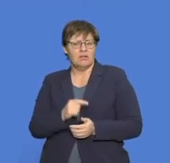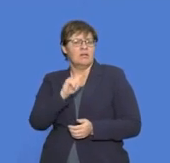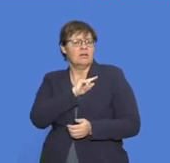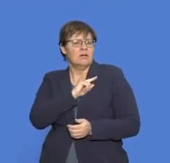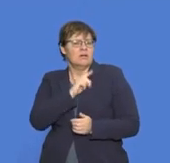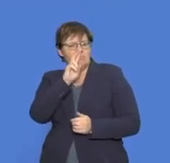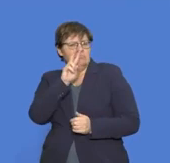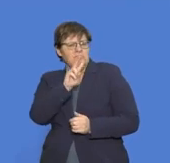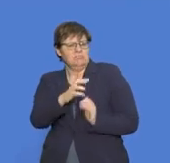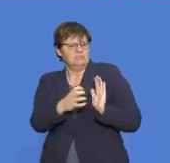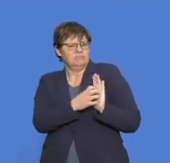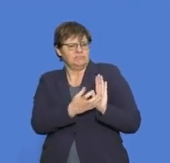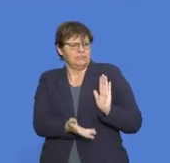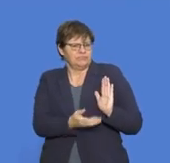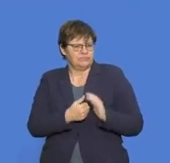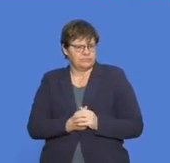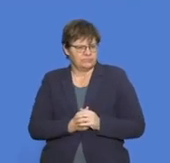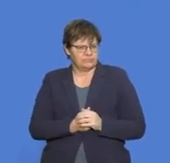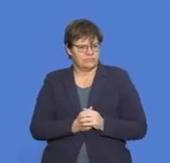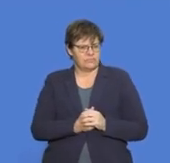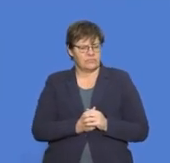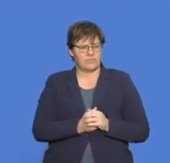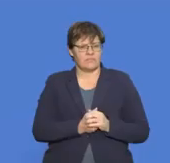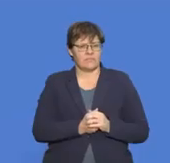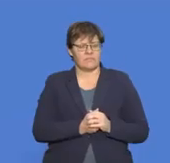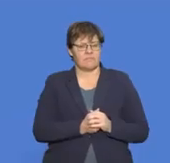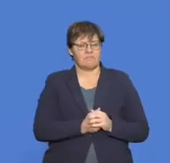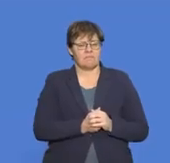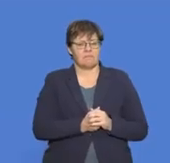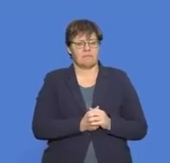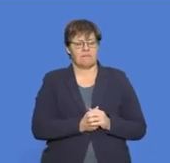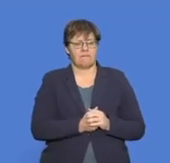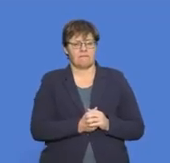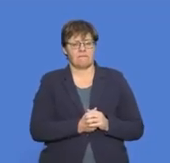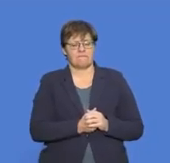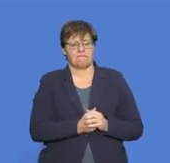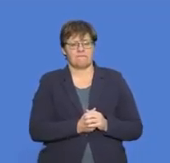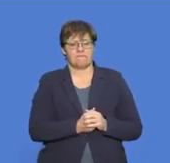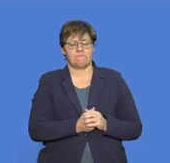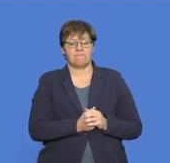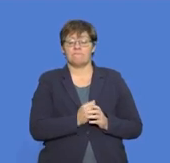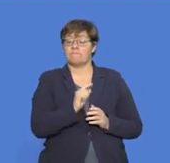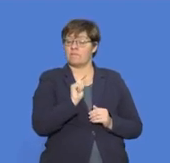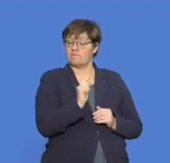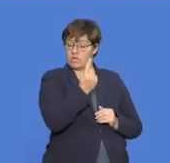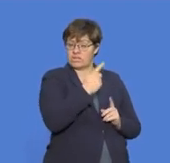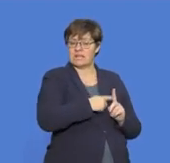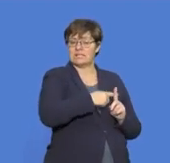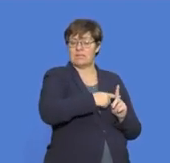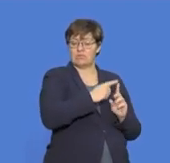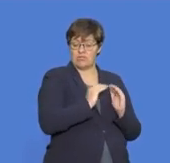this graph look like it does? Okay, so first of all, as the